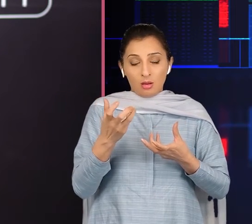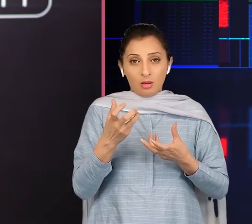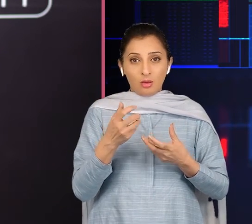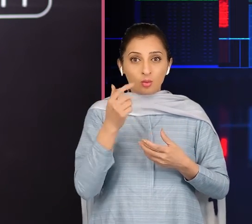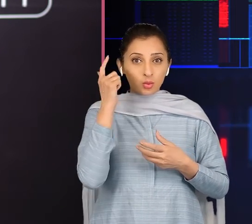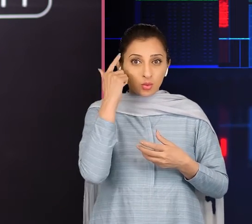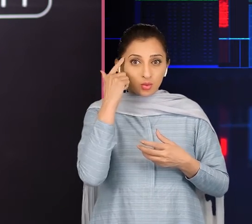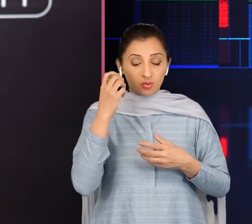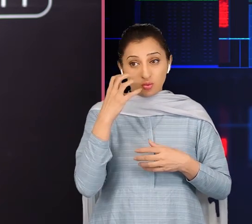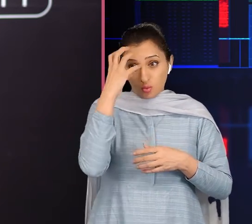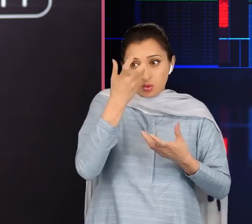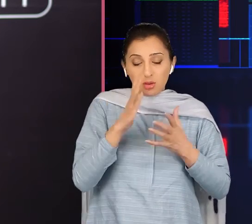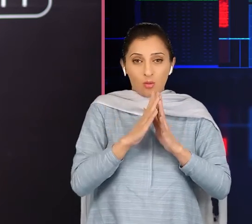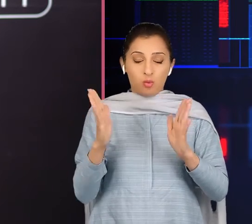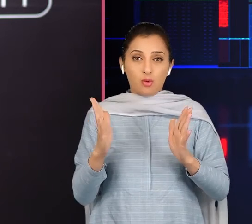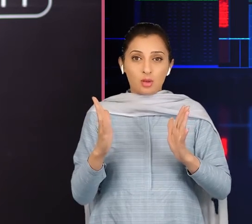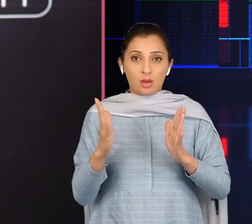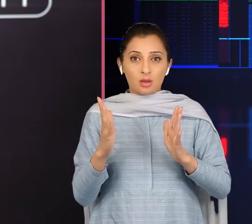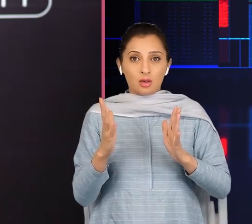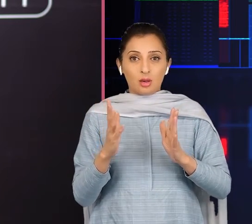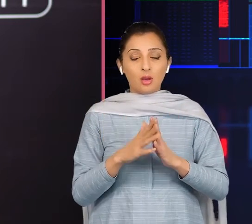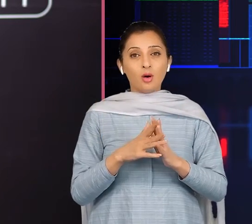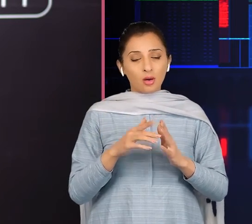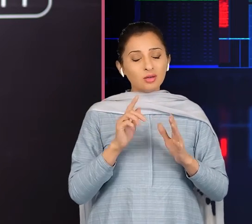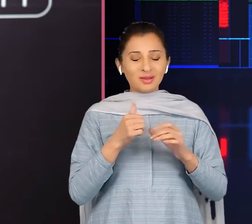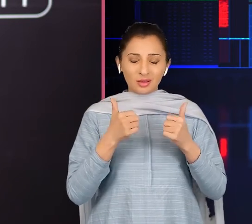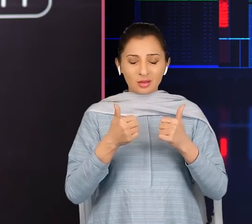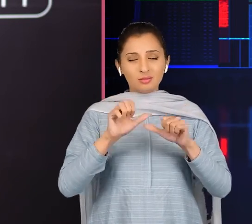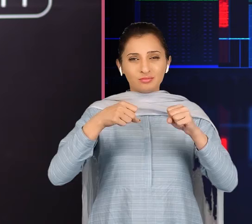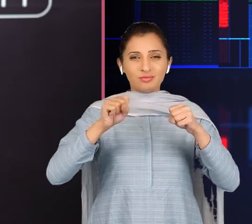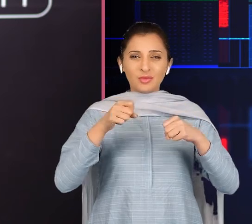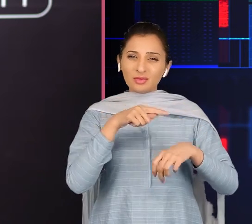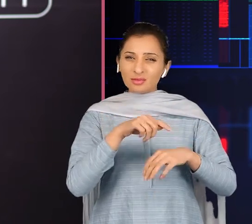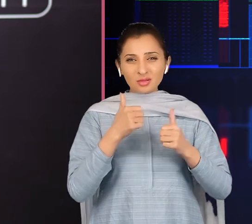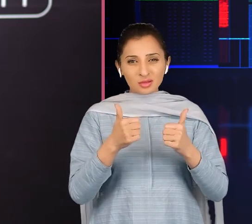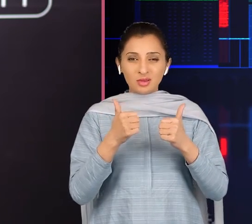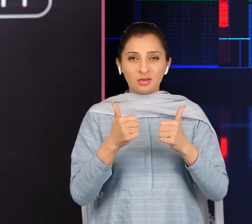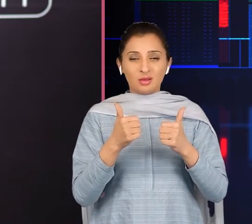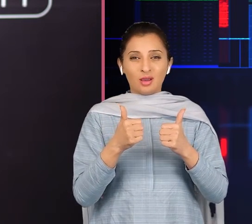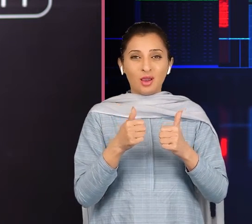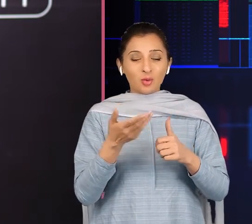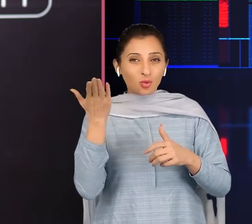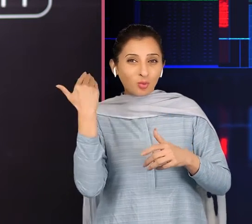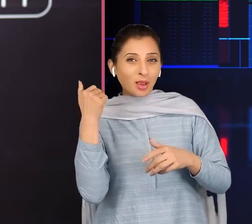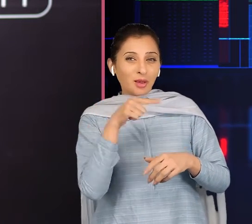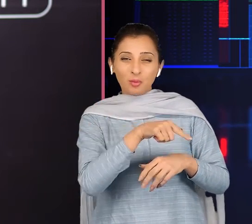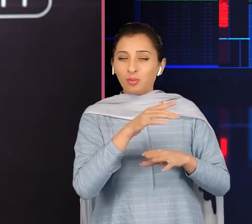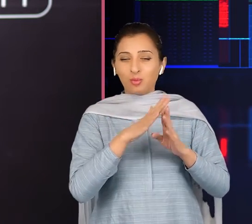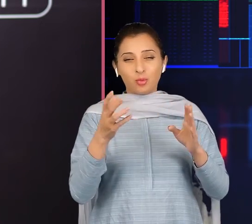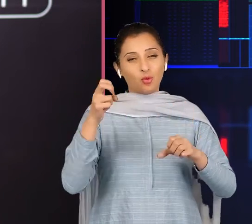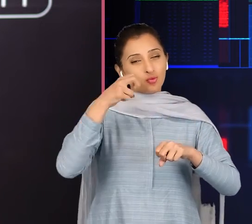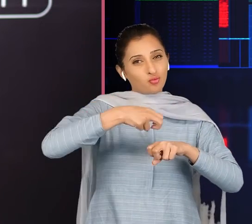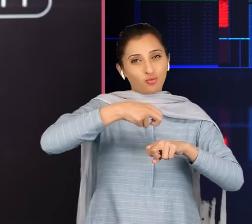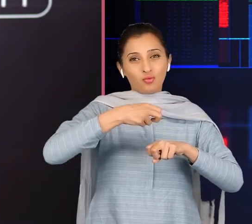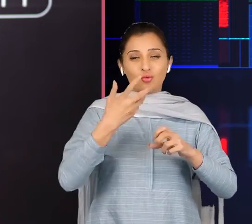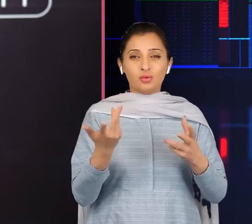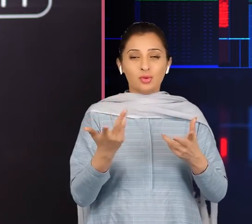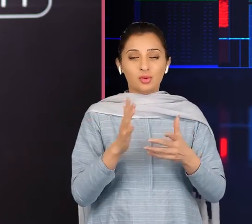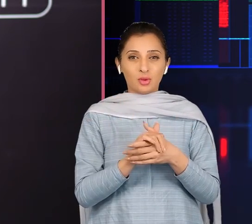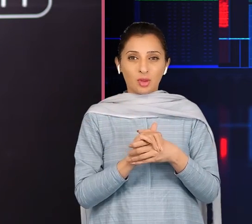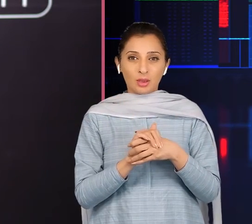She still shows this aggression to us. And that makes sense, What have we done right for her to even show us kindness? We've